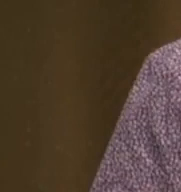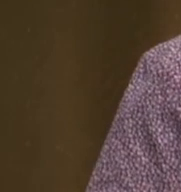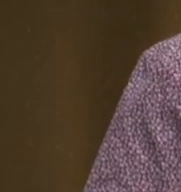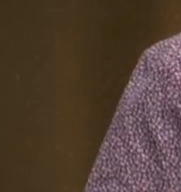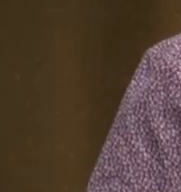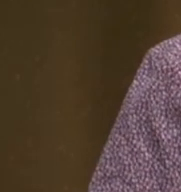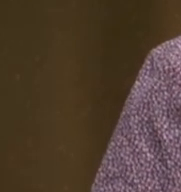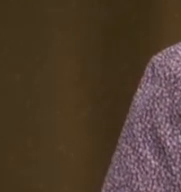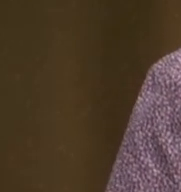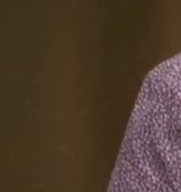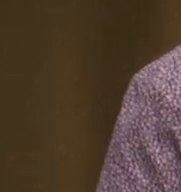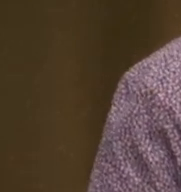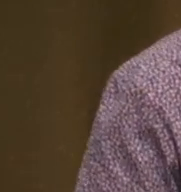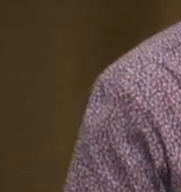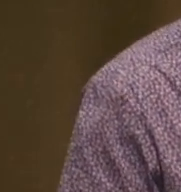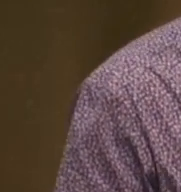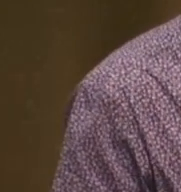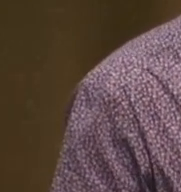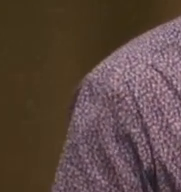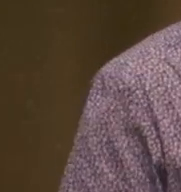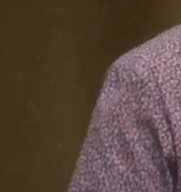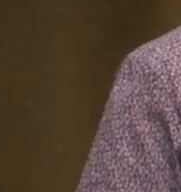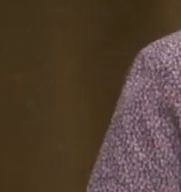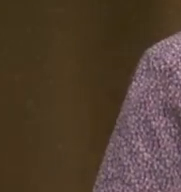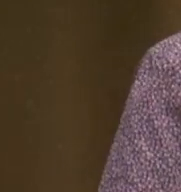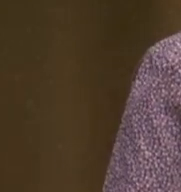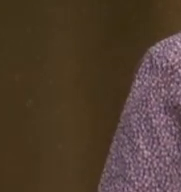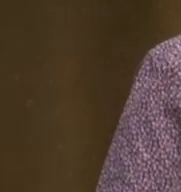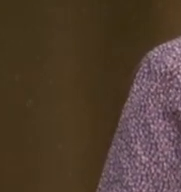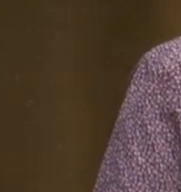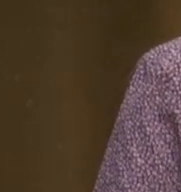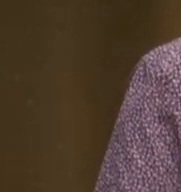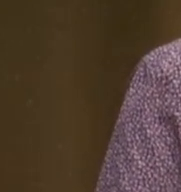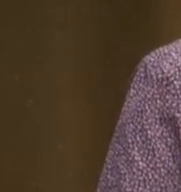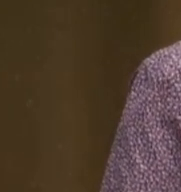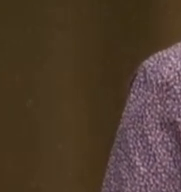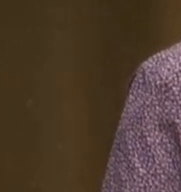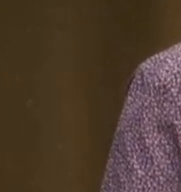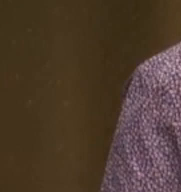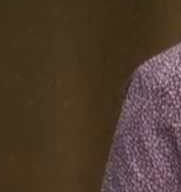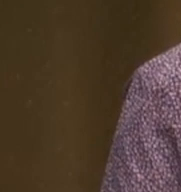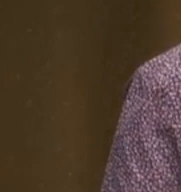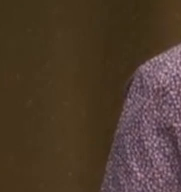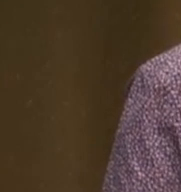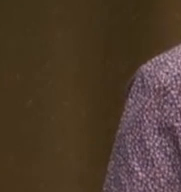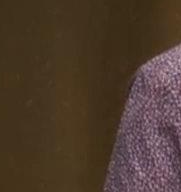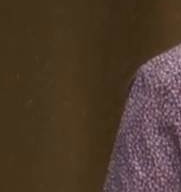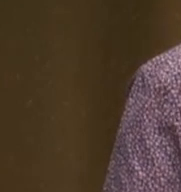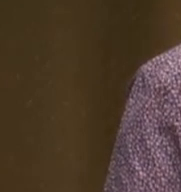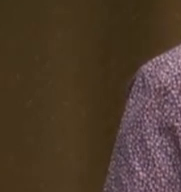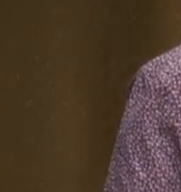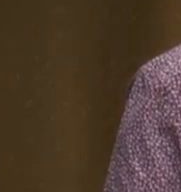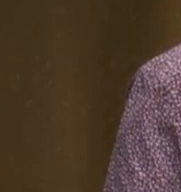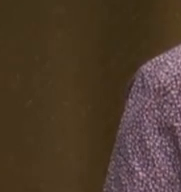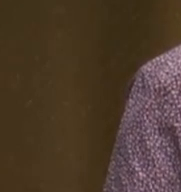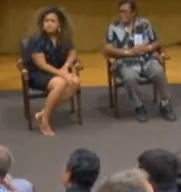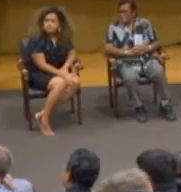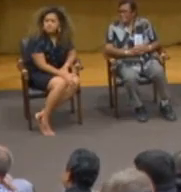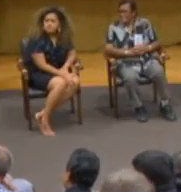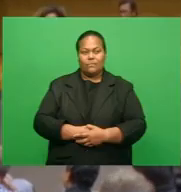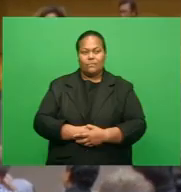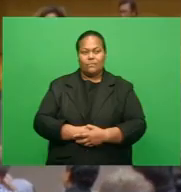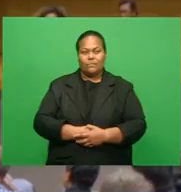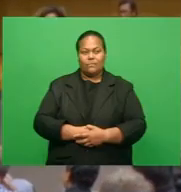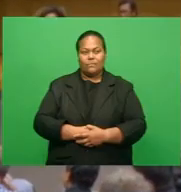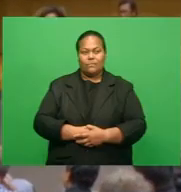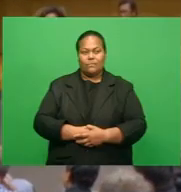you in all these areas as we strive together to fulfill the promise of Nations United.